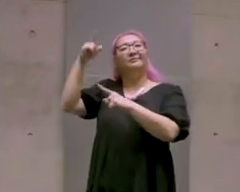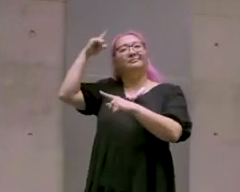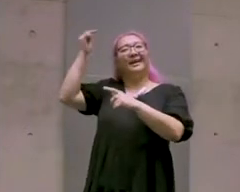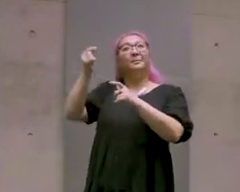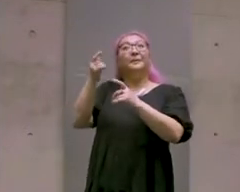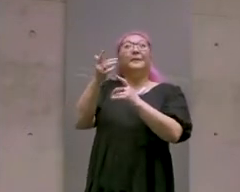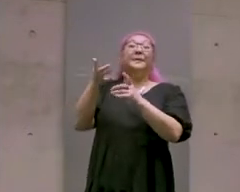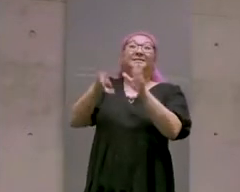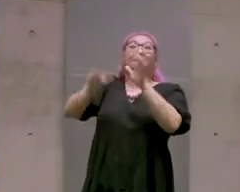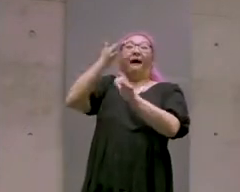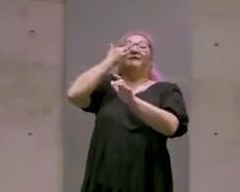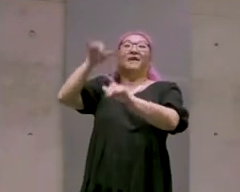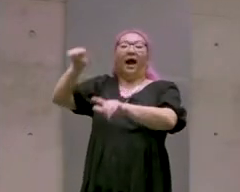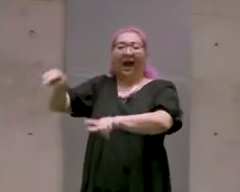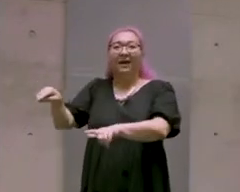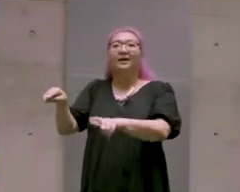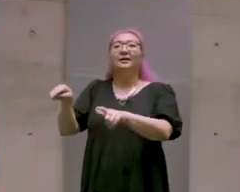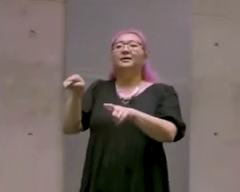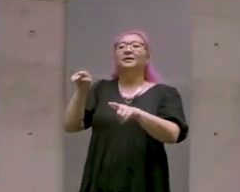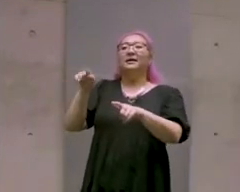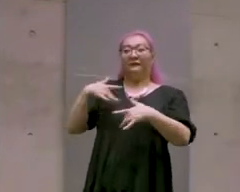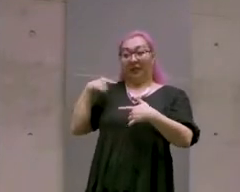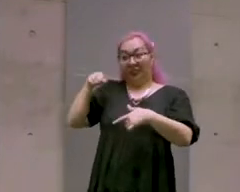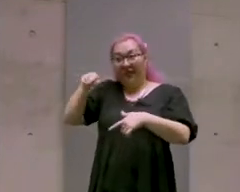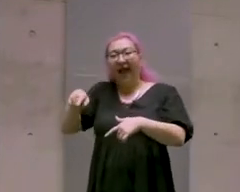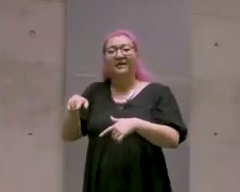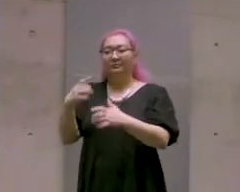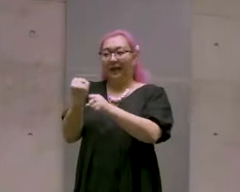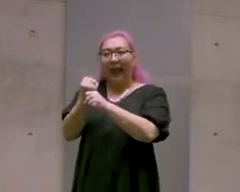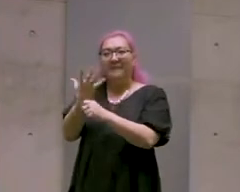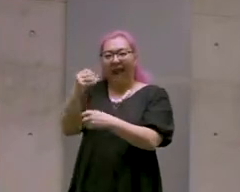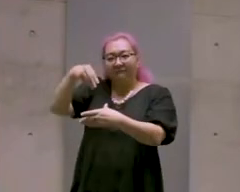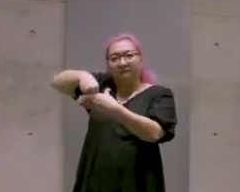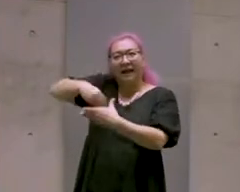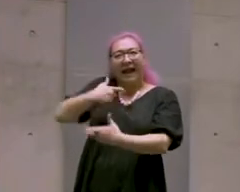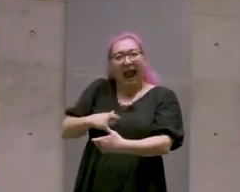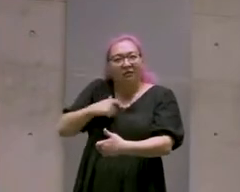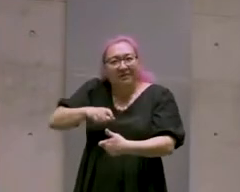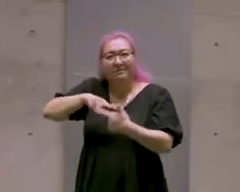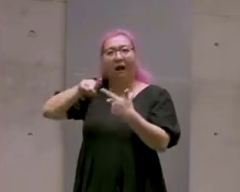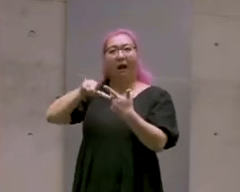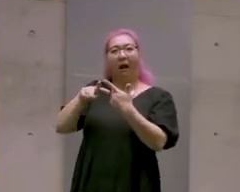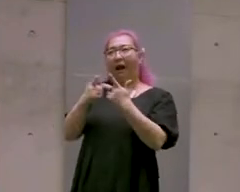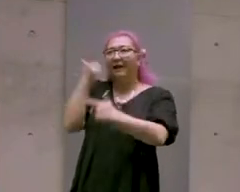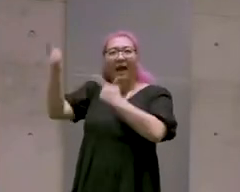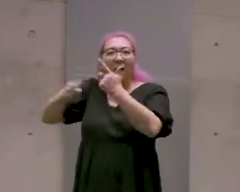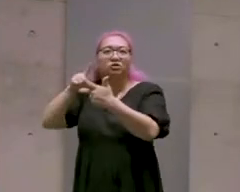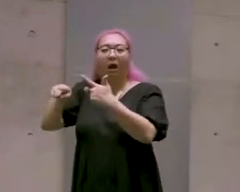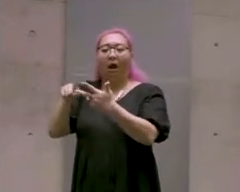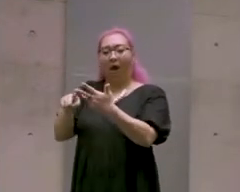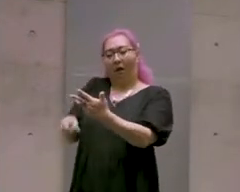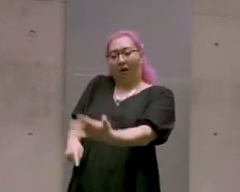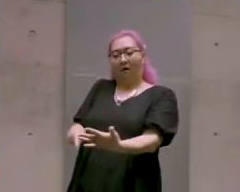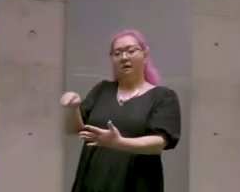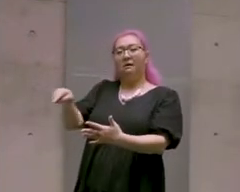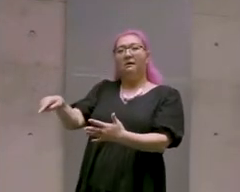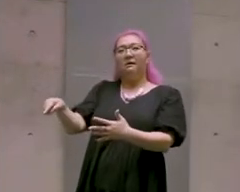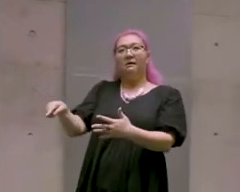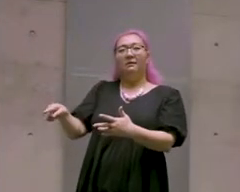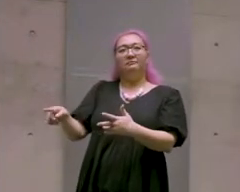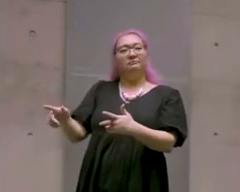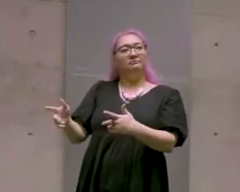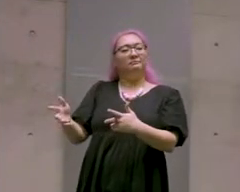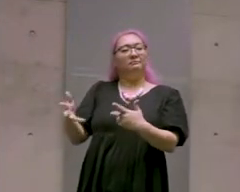I think I learned a lot about the way I wanted to make games on that project and kind of the way I wanted to kind of,